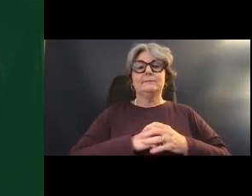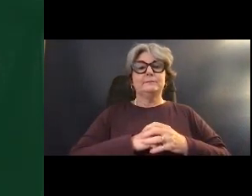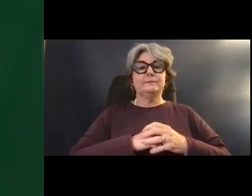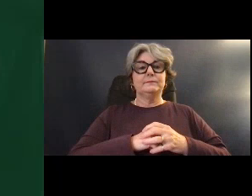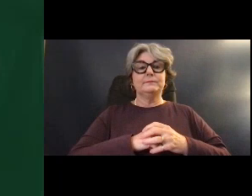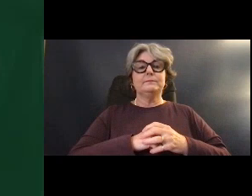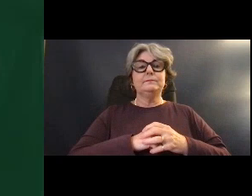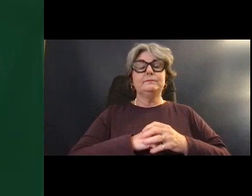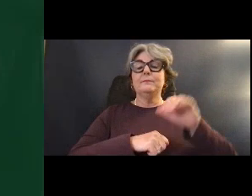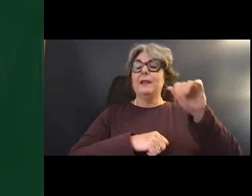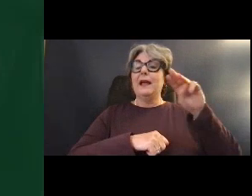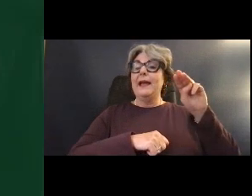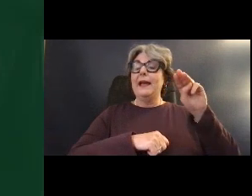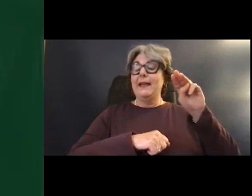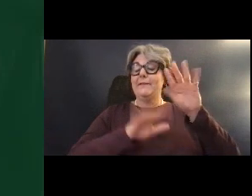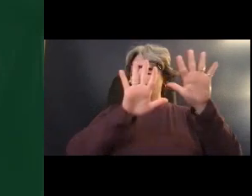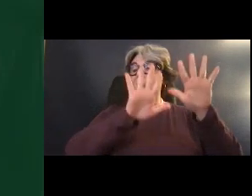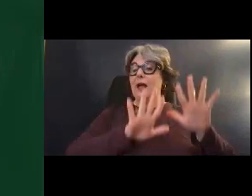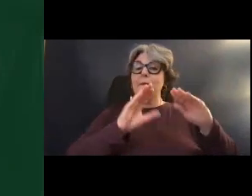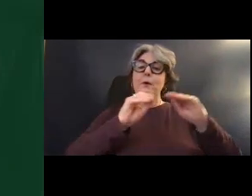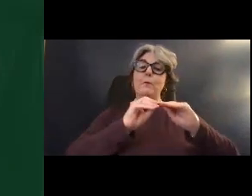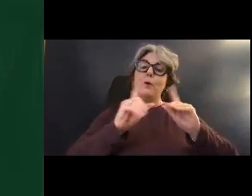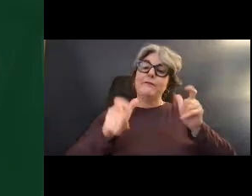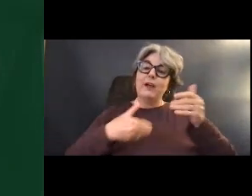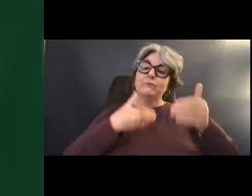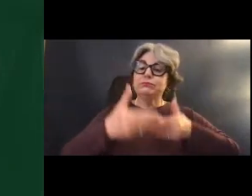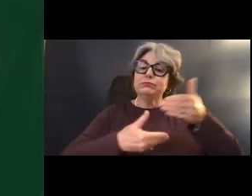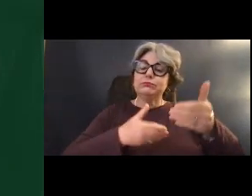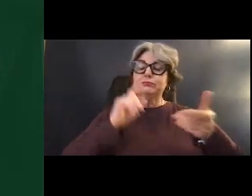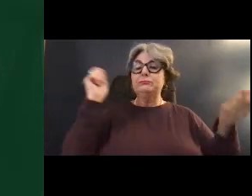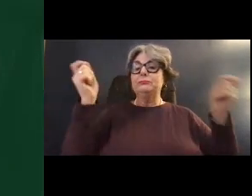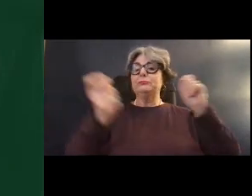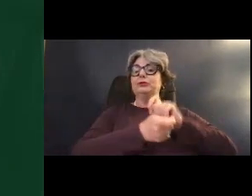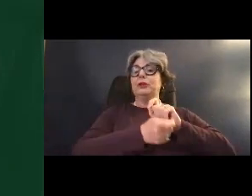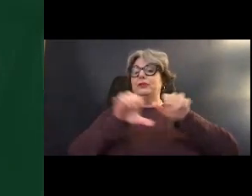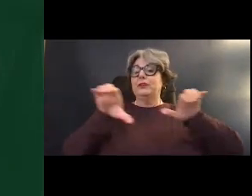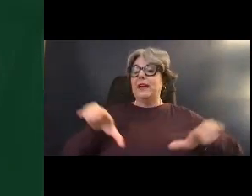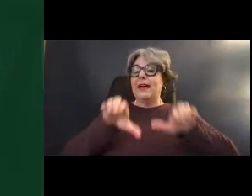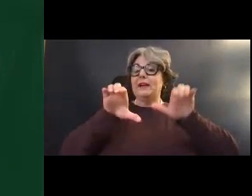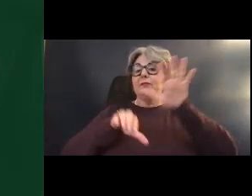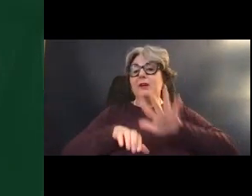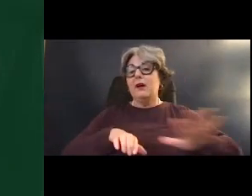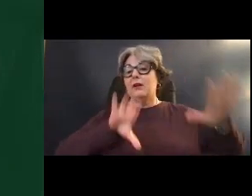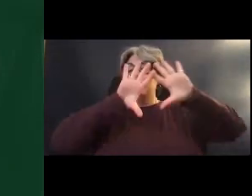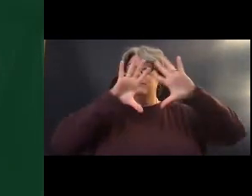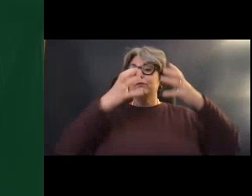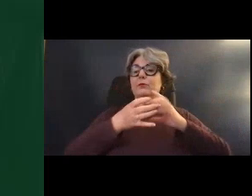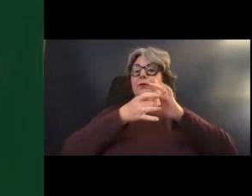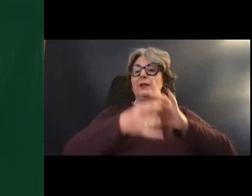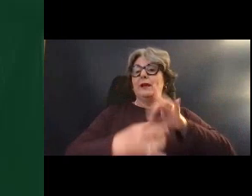Aim for Climate is focused on driving more rapid and transformative climate action across the global agricultural sector, empowering